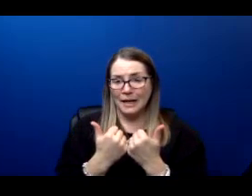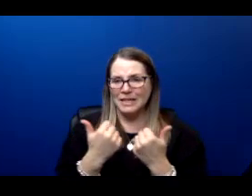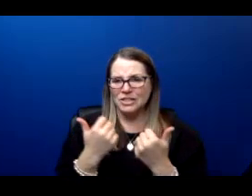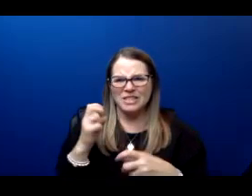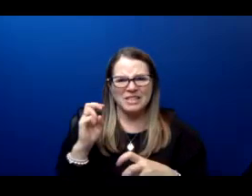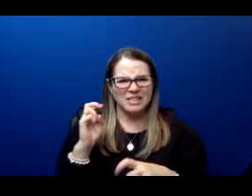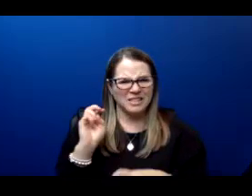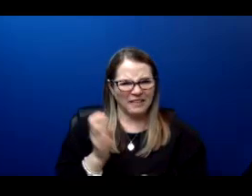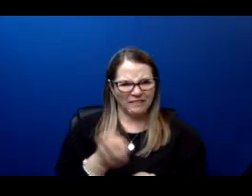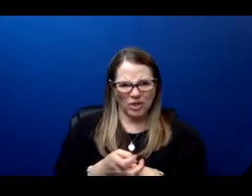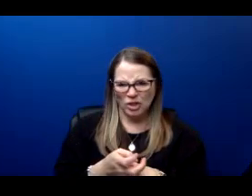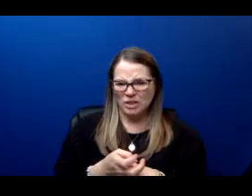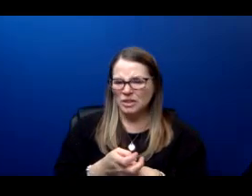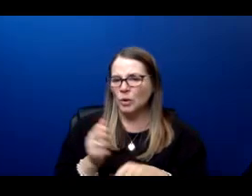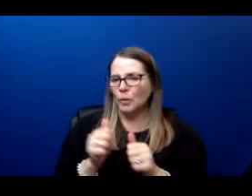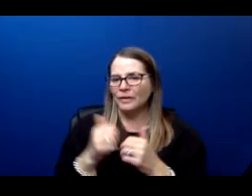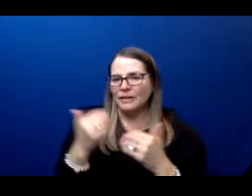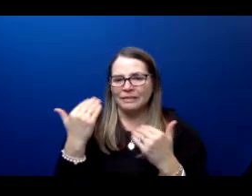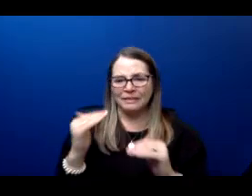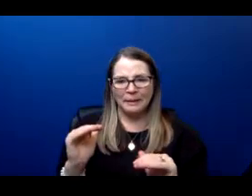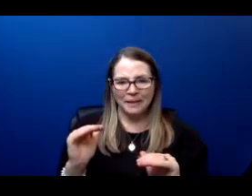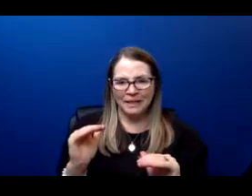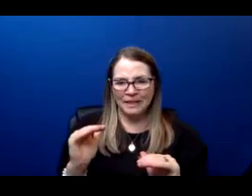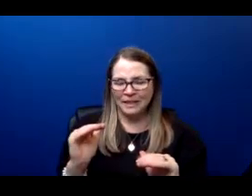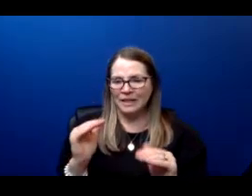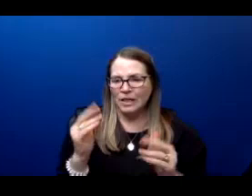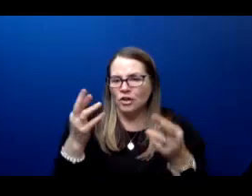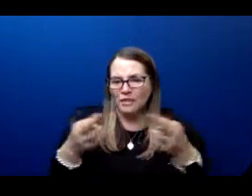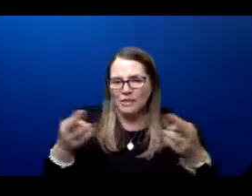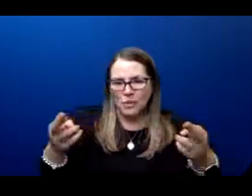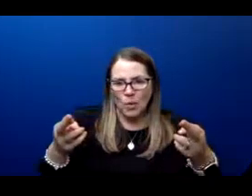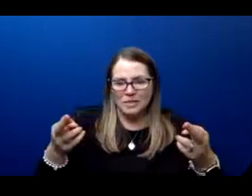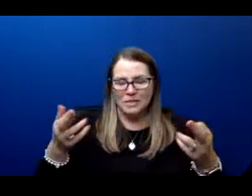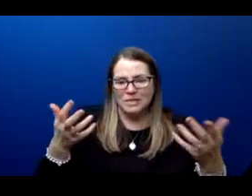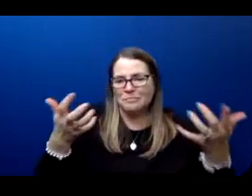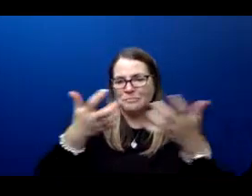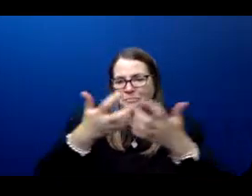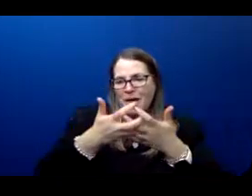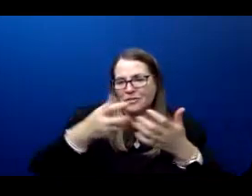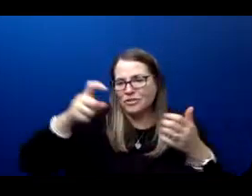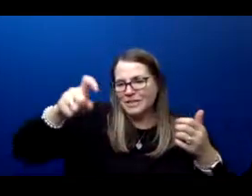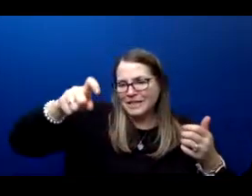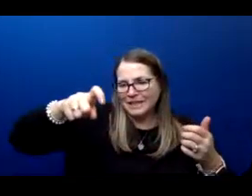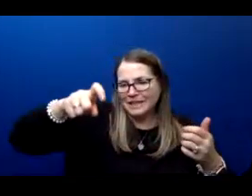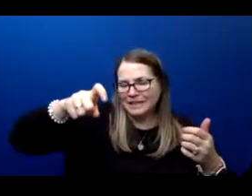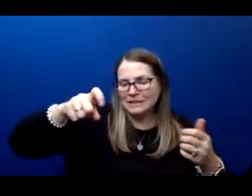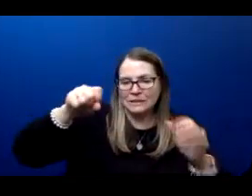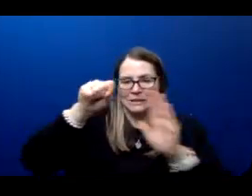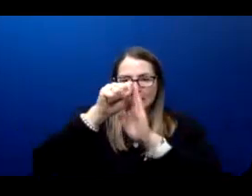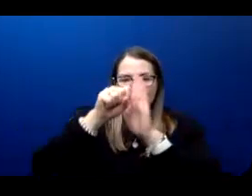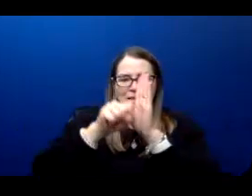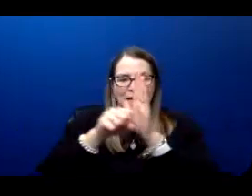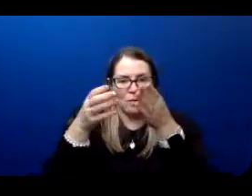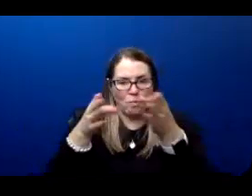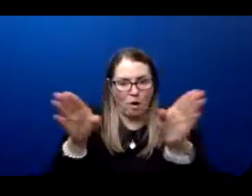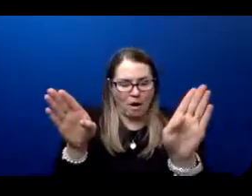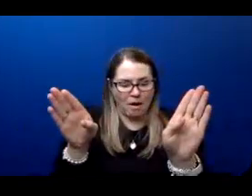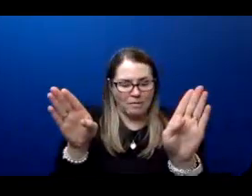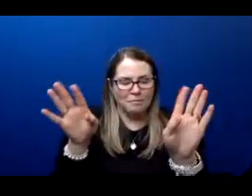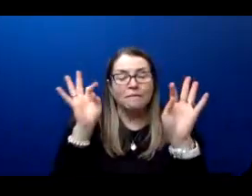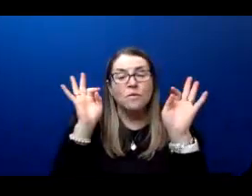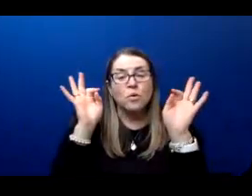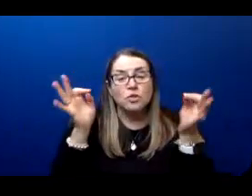difficult given some of the limited bandwidth to make all of our needs statewide or all of our resources and activities statewide. But let's for